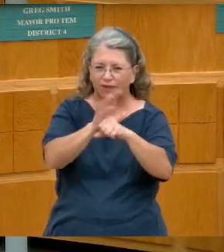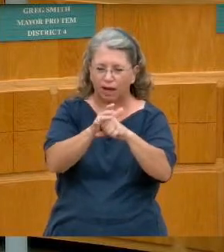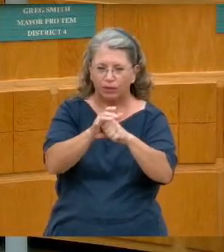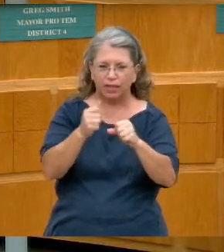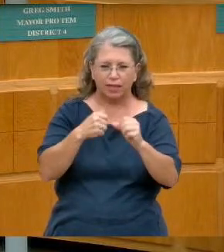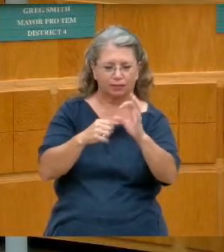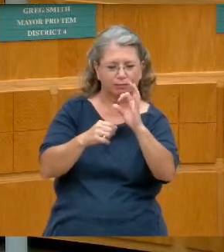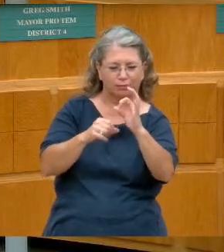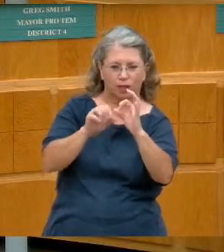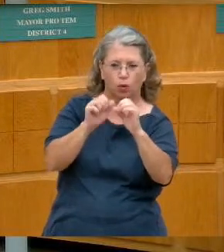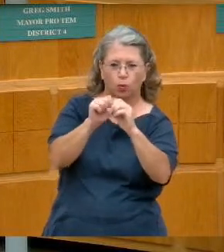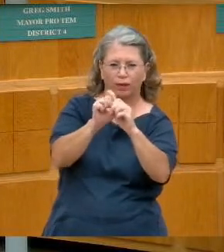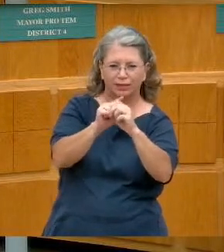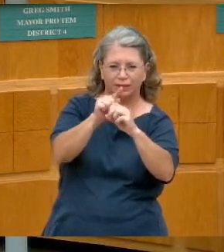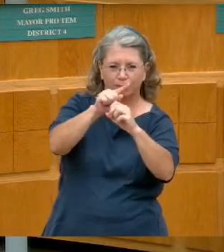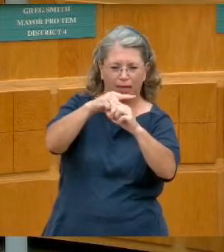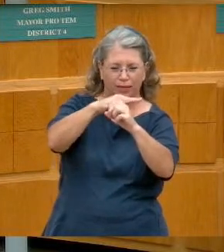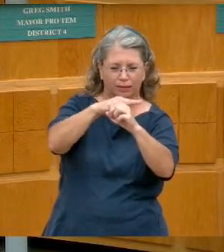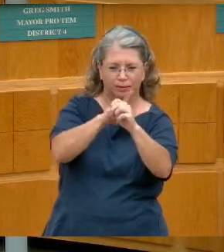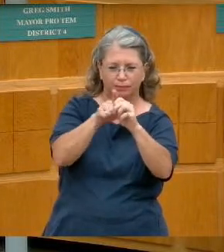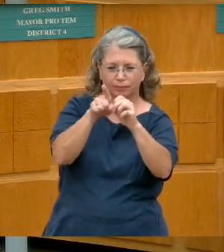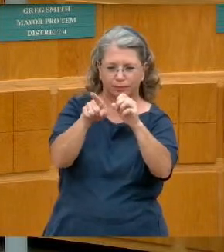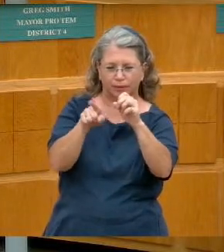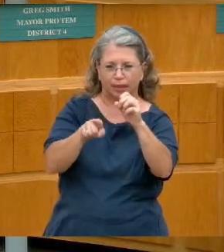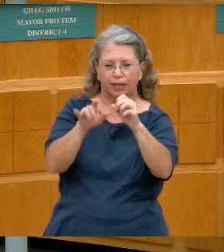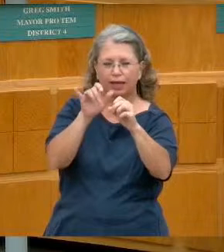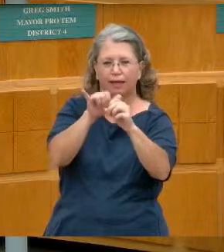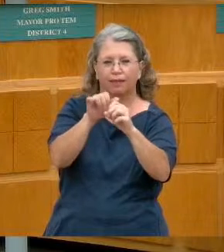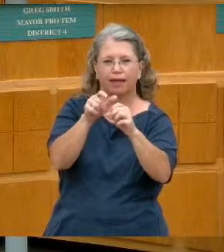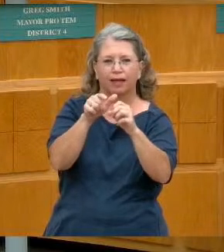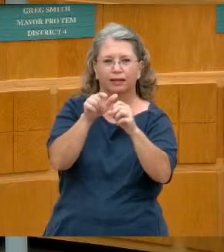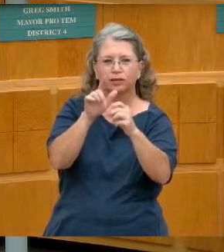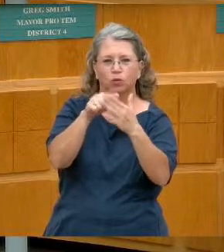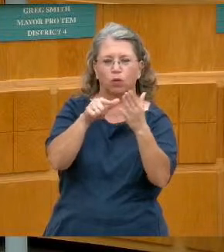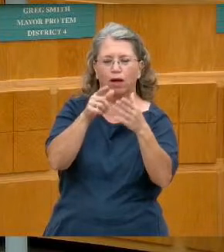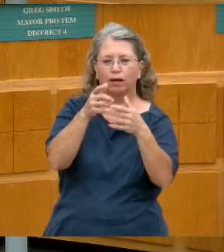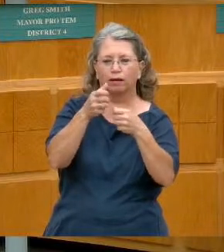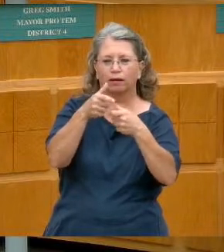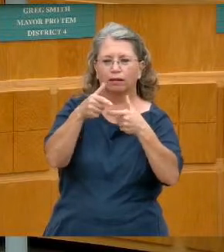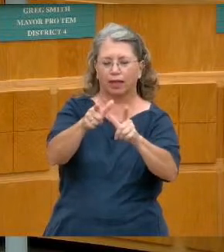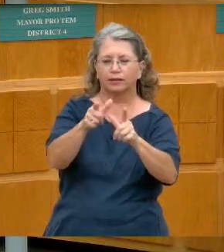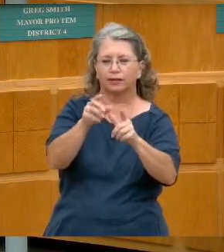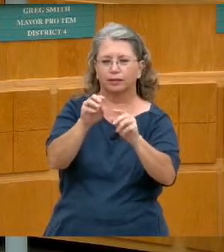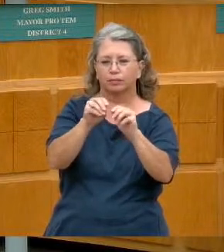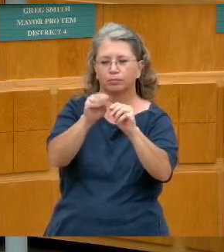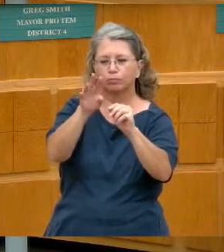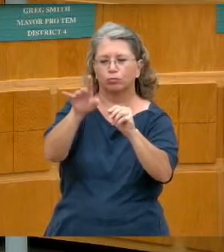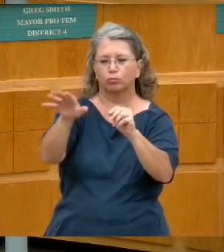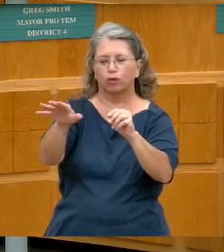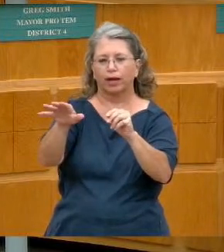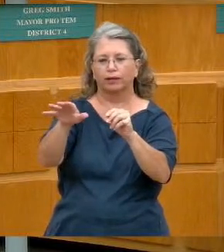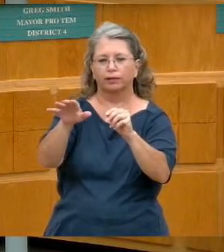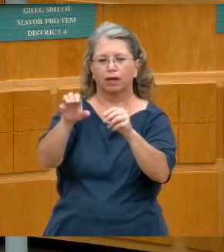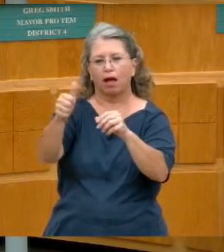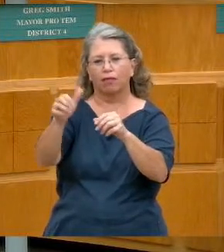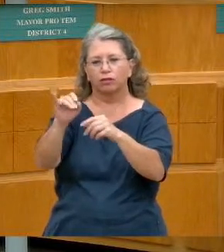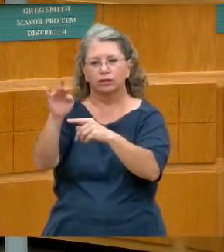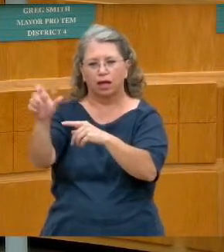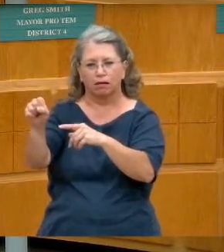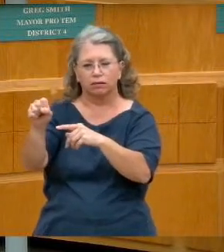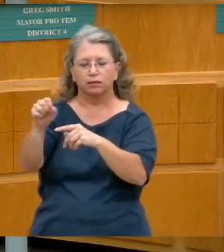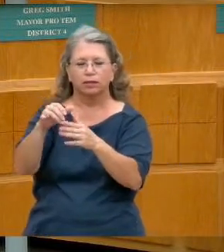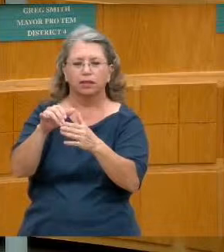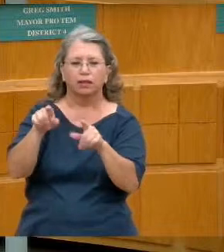a cell, and a mutation in that spike protein could affect its infectiousness. There's also molecular work